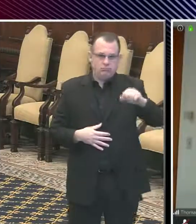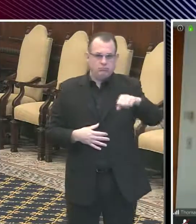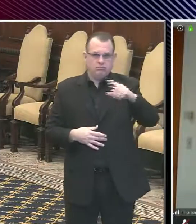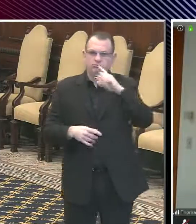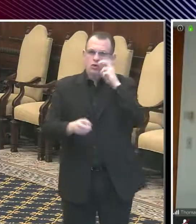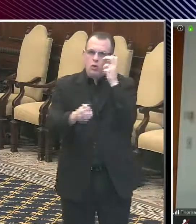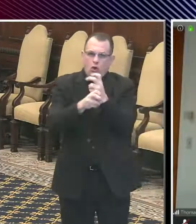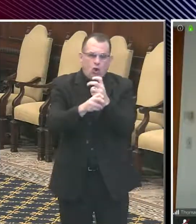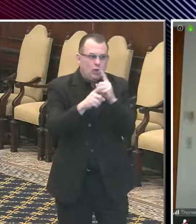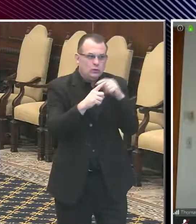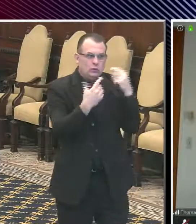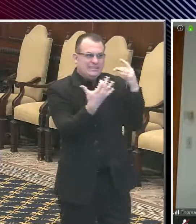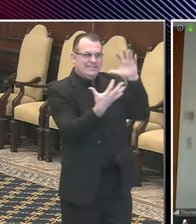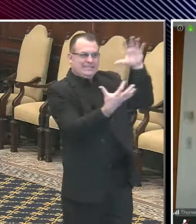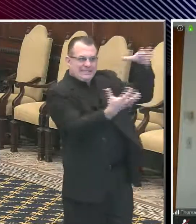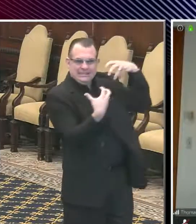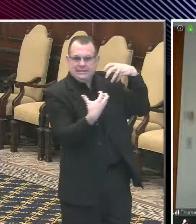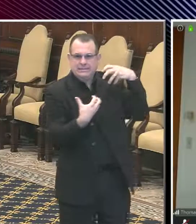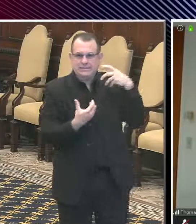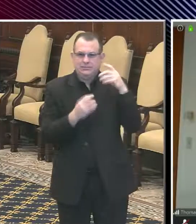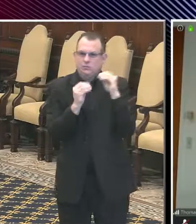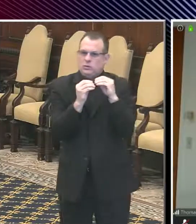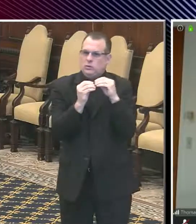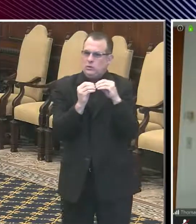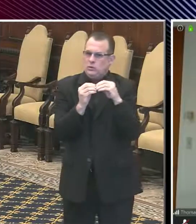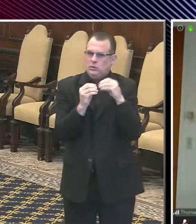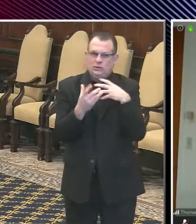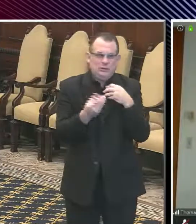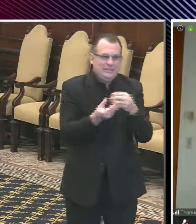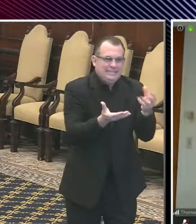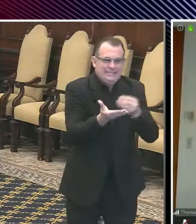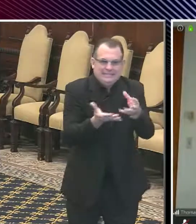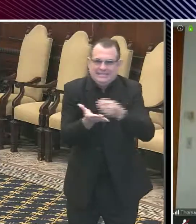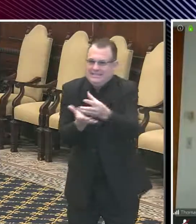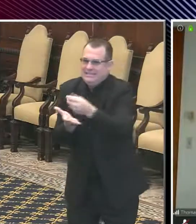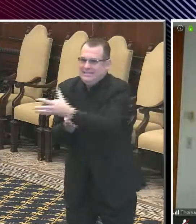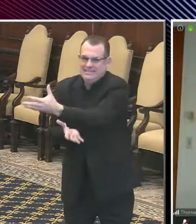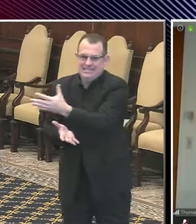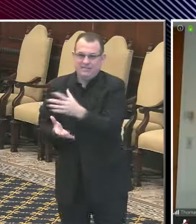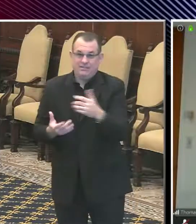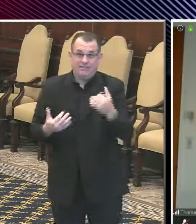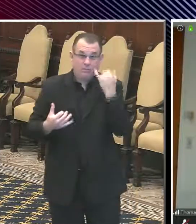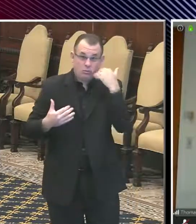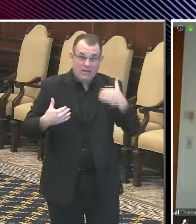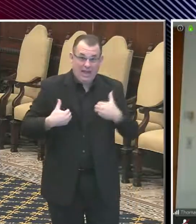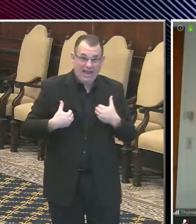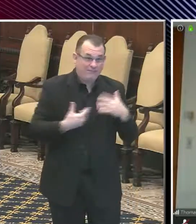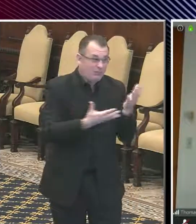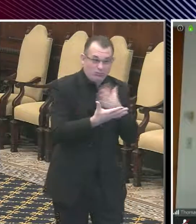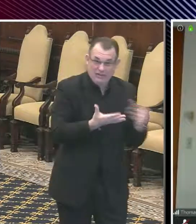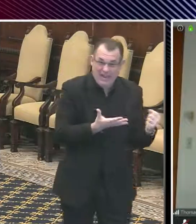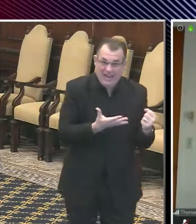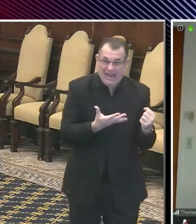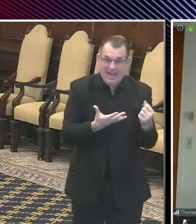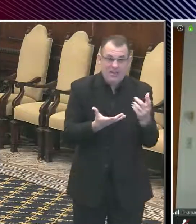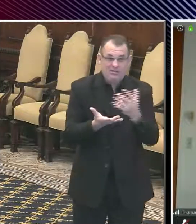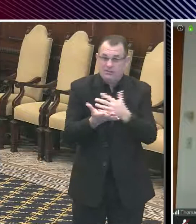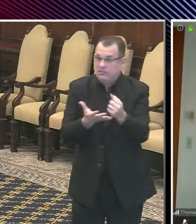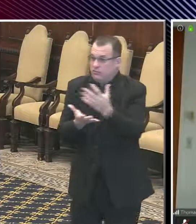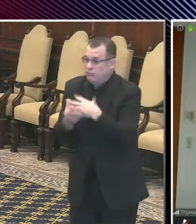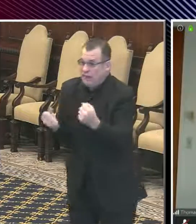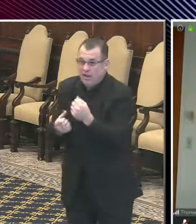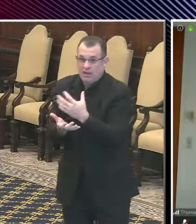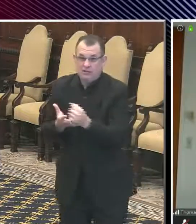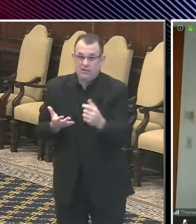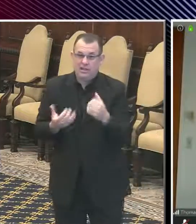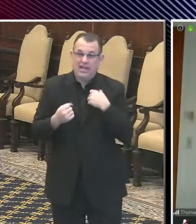them. And so we're supplying them as long as we have them. And if we continue to replenish the supply we have, we'll continue to have availability. We've told the